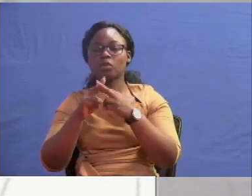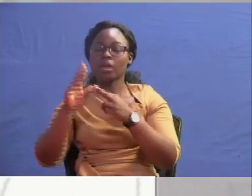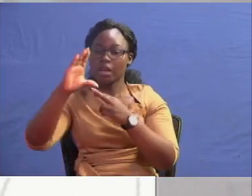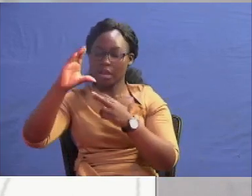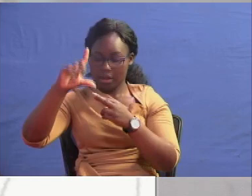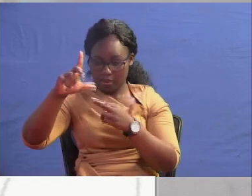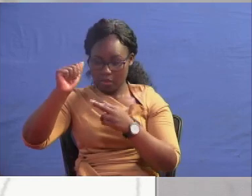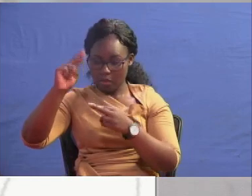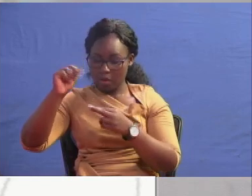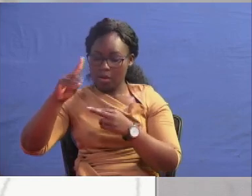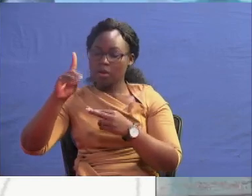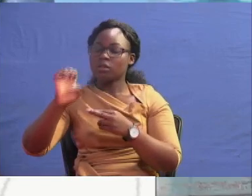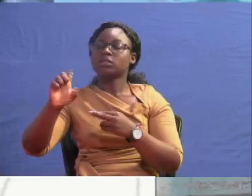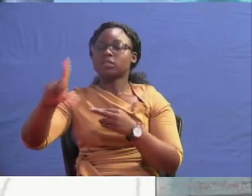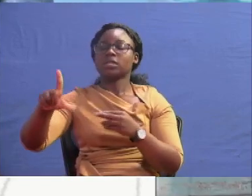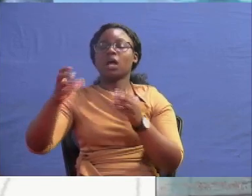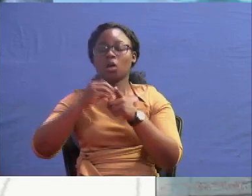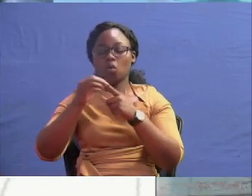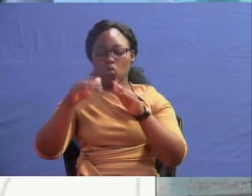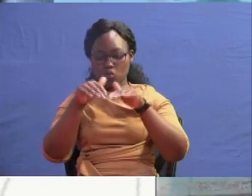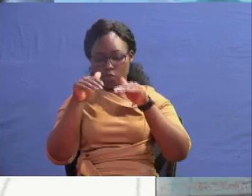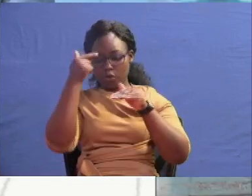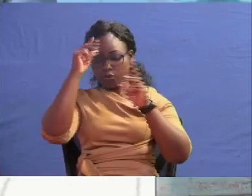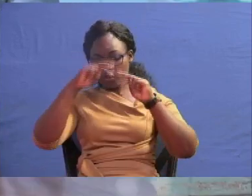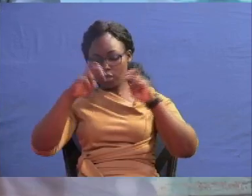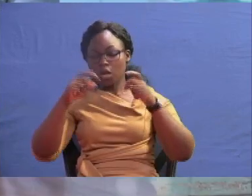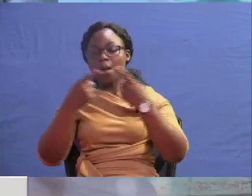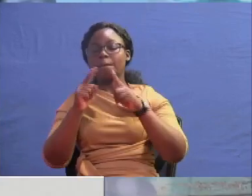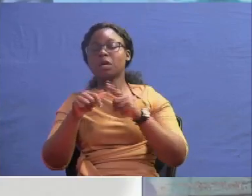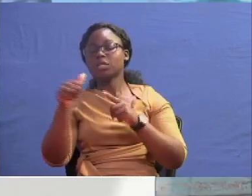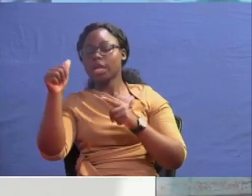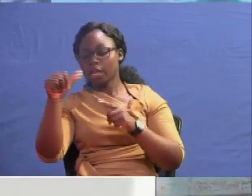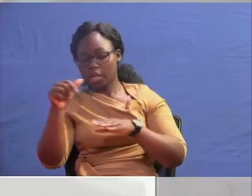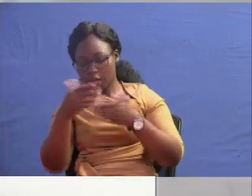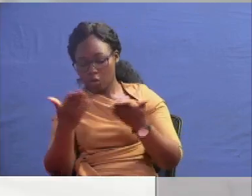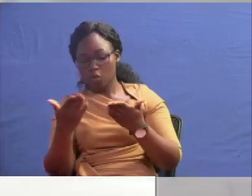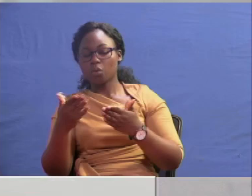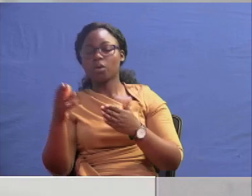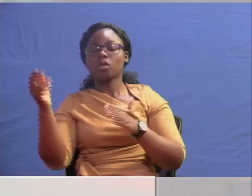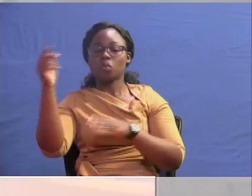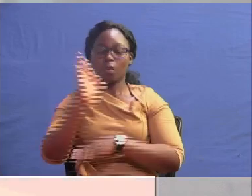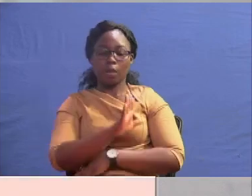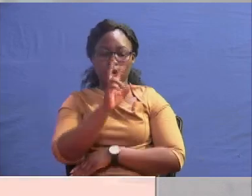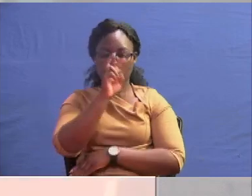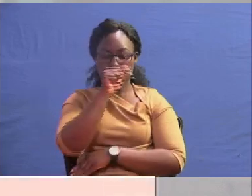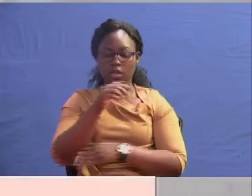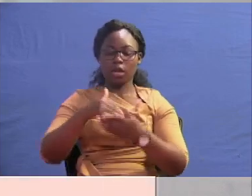saga. Maybe we wait for investigations to continue. Yes. But anyway, we come back, we look into that after this break.